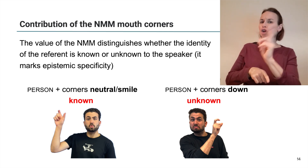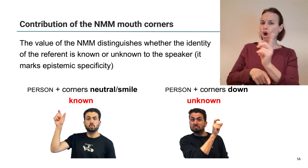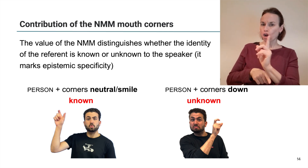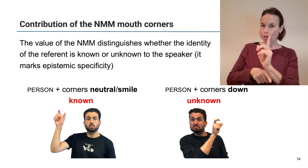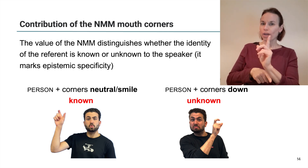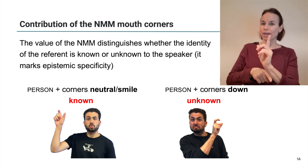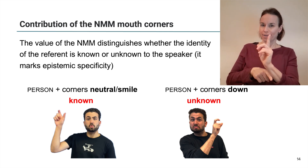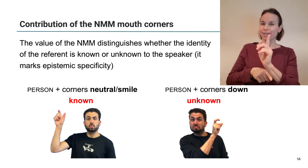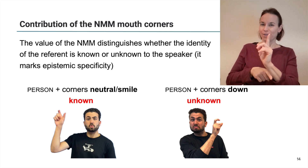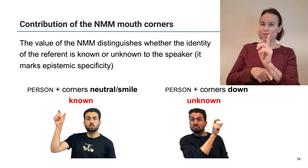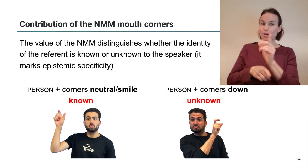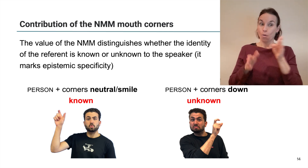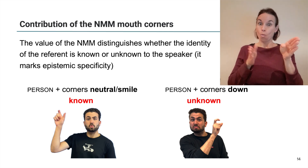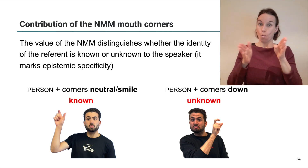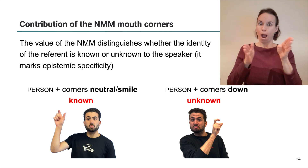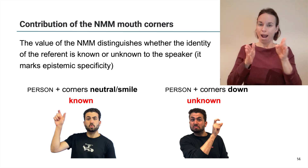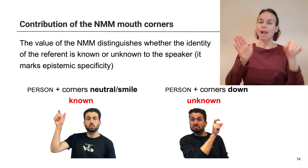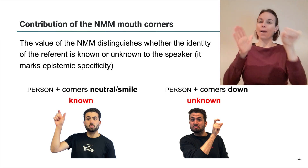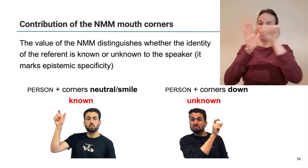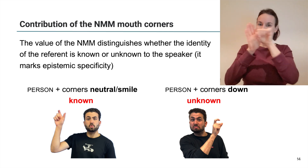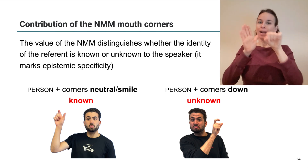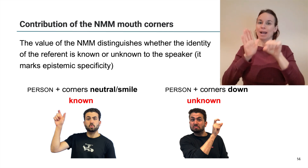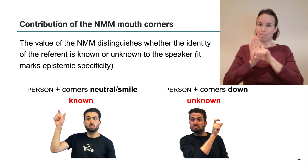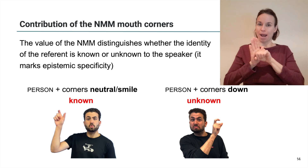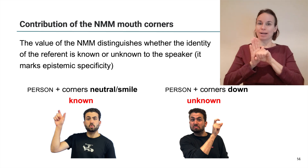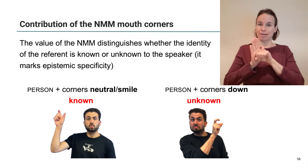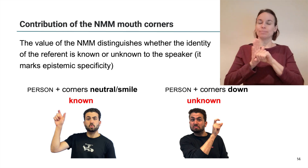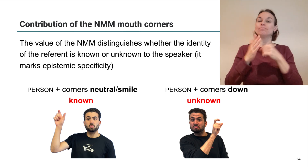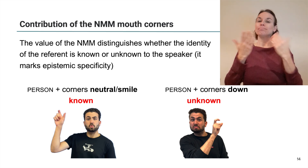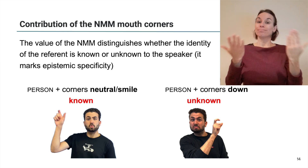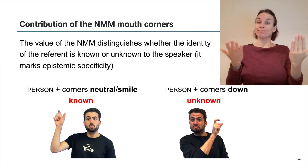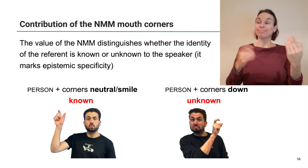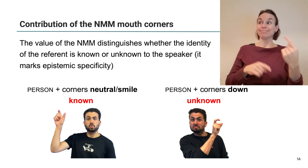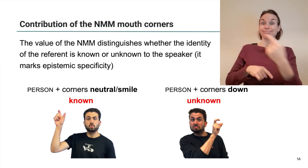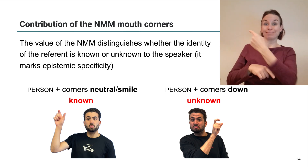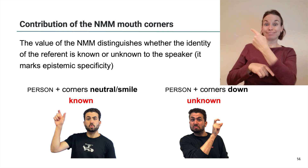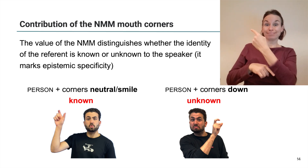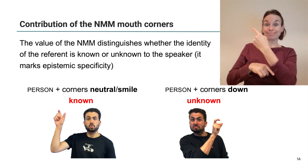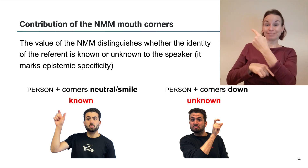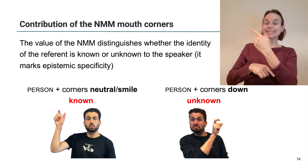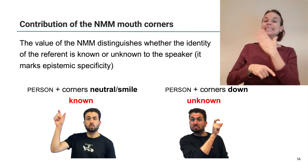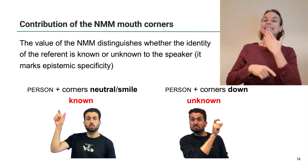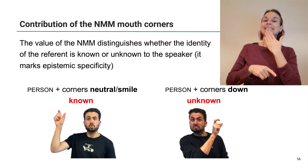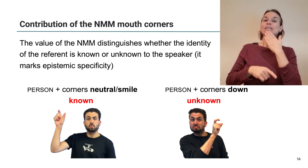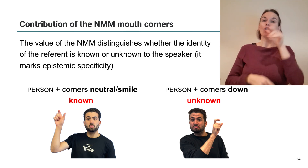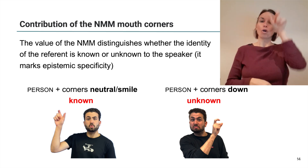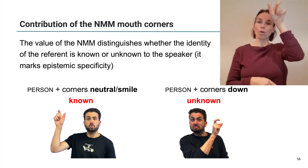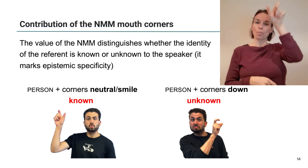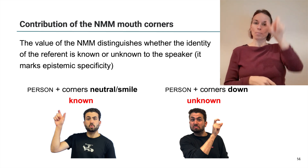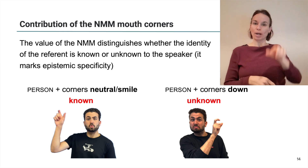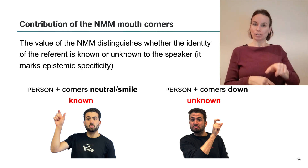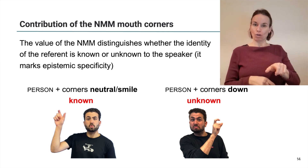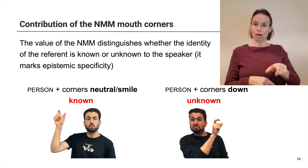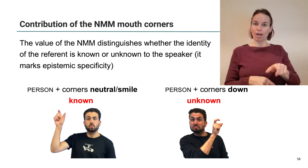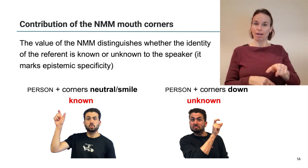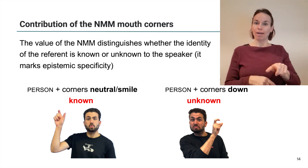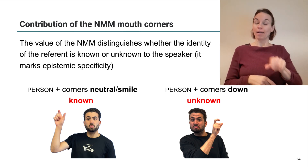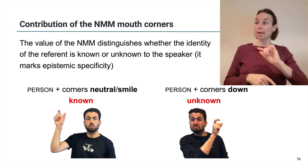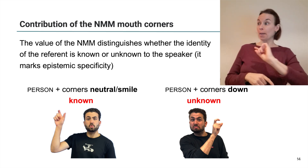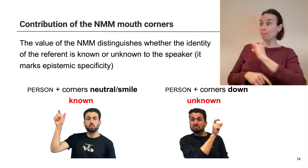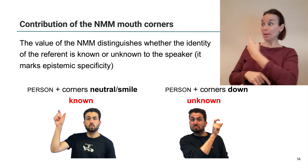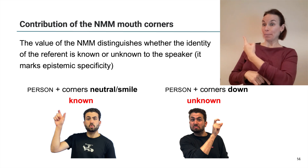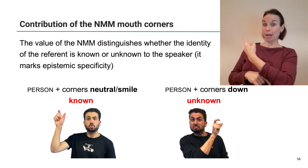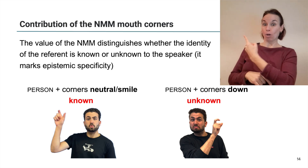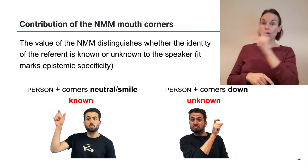marks epistemic specificity. On the slide, you have the use of the same indefinite sign,